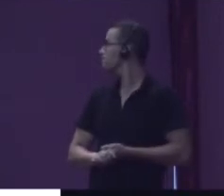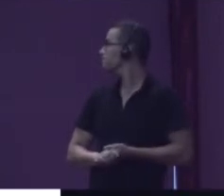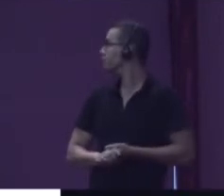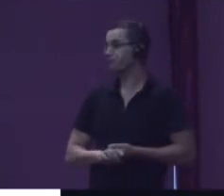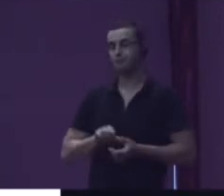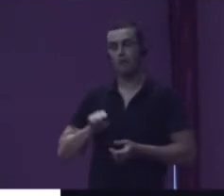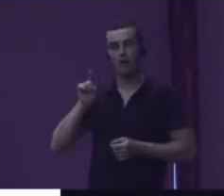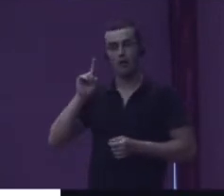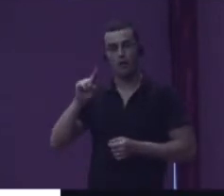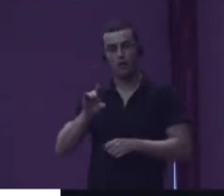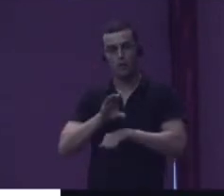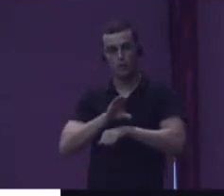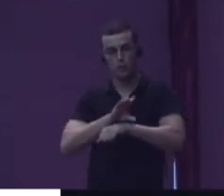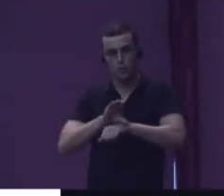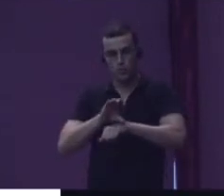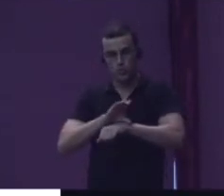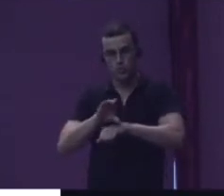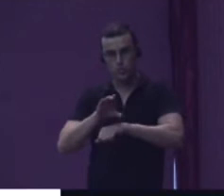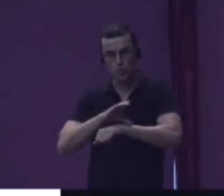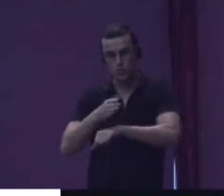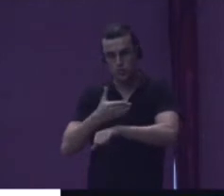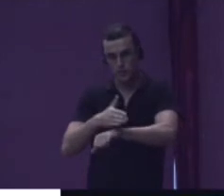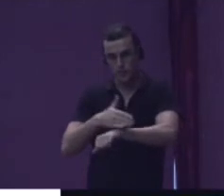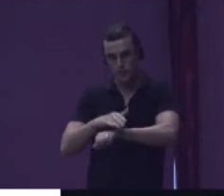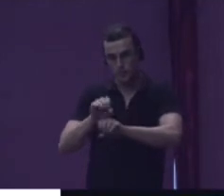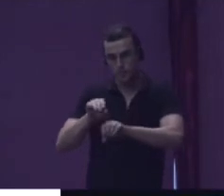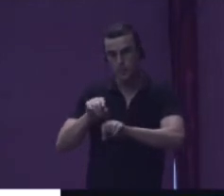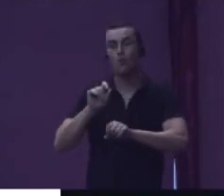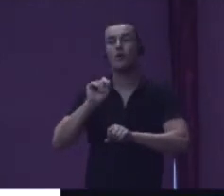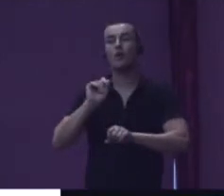by one of the government. There's Maria.